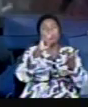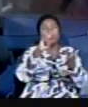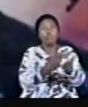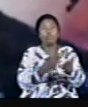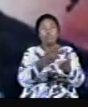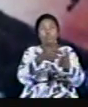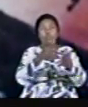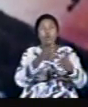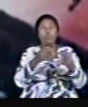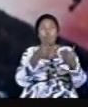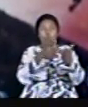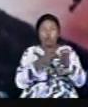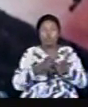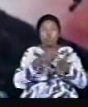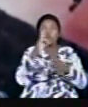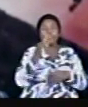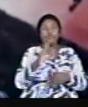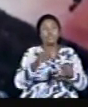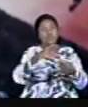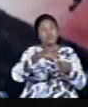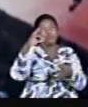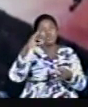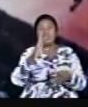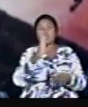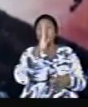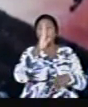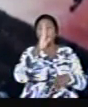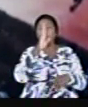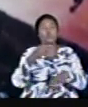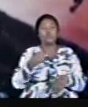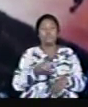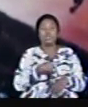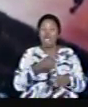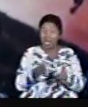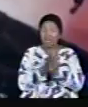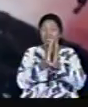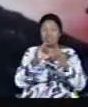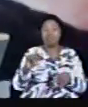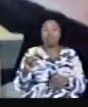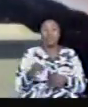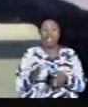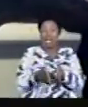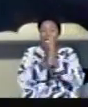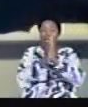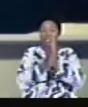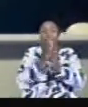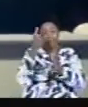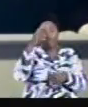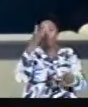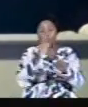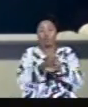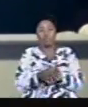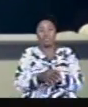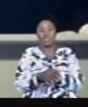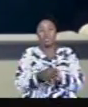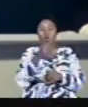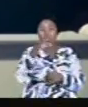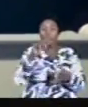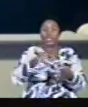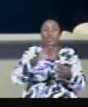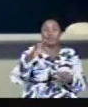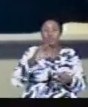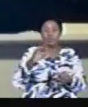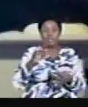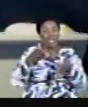of thy spirit be upon me. Ask him for the promise of the Spirit.